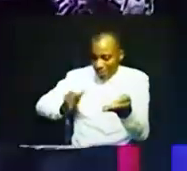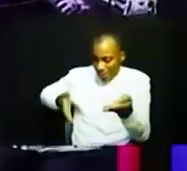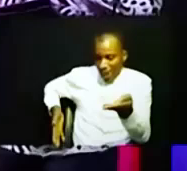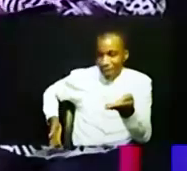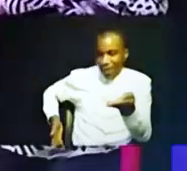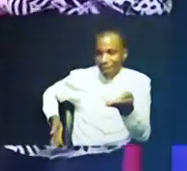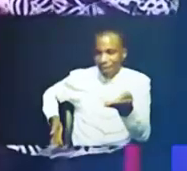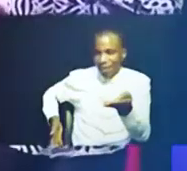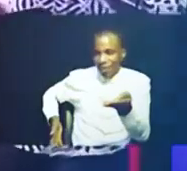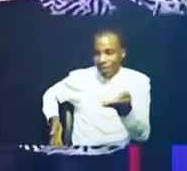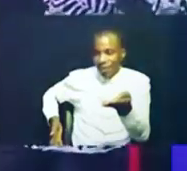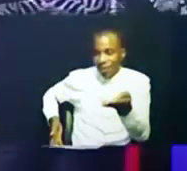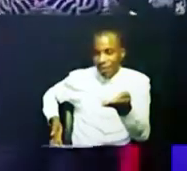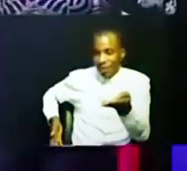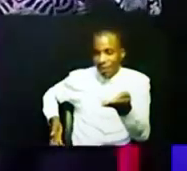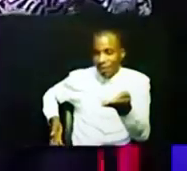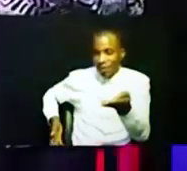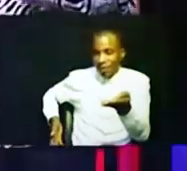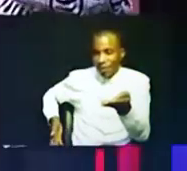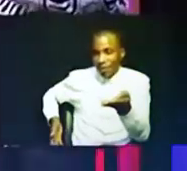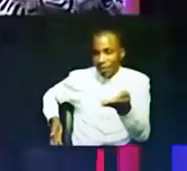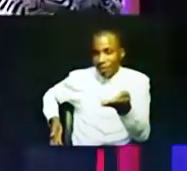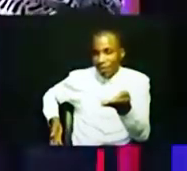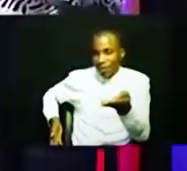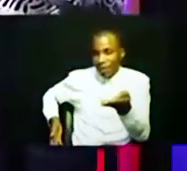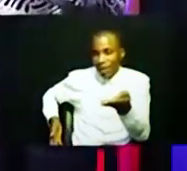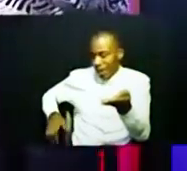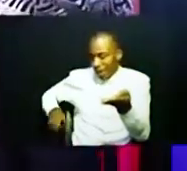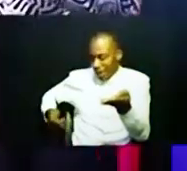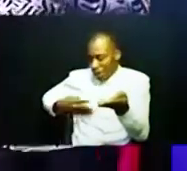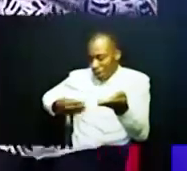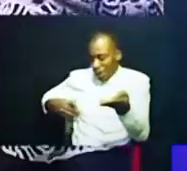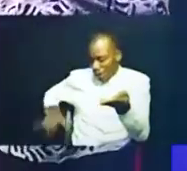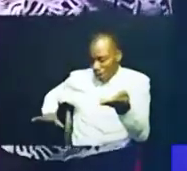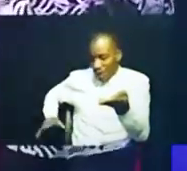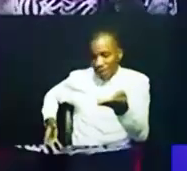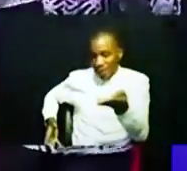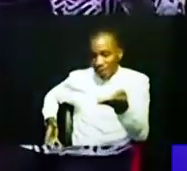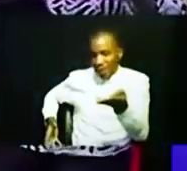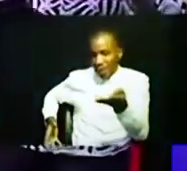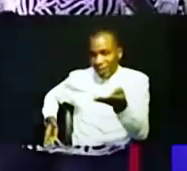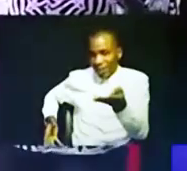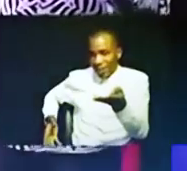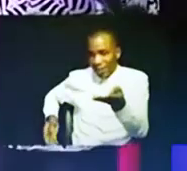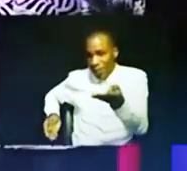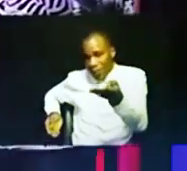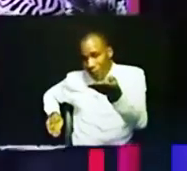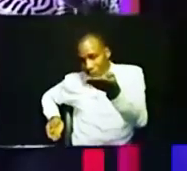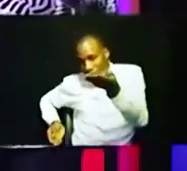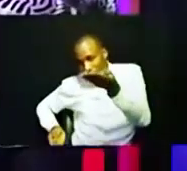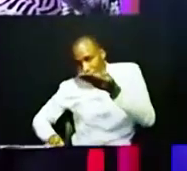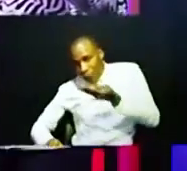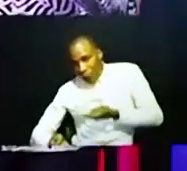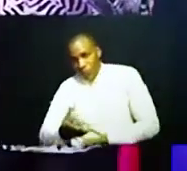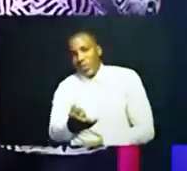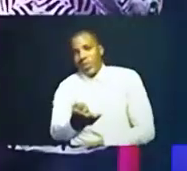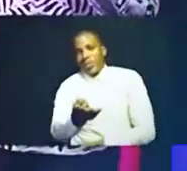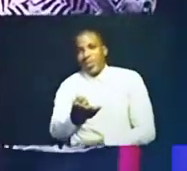eja na e shi won mu na ya fiti esam ne bi nso a o ma to santen e pe fru no ni mu awura.